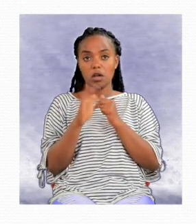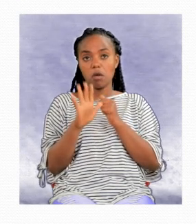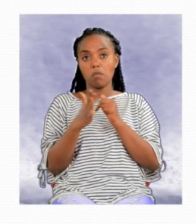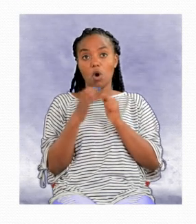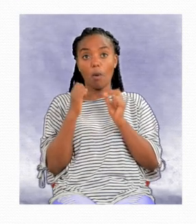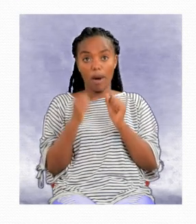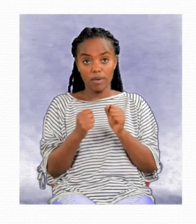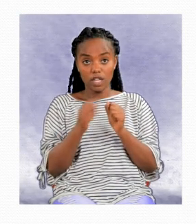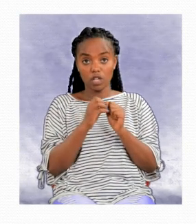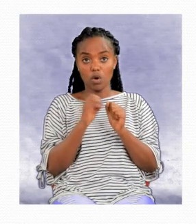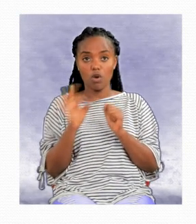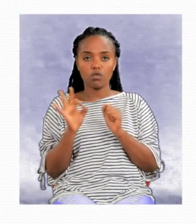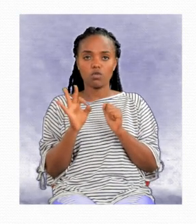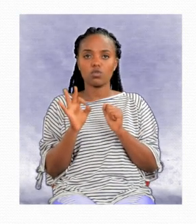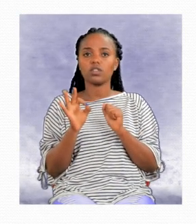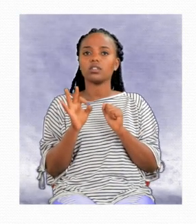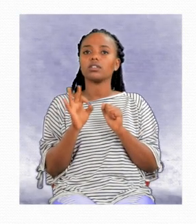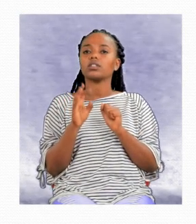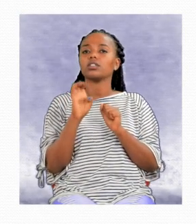probability of